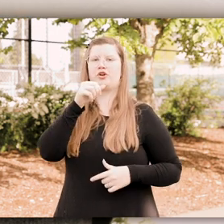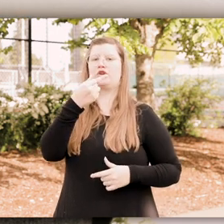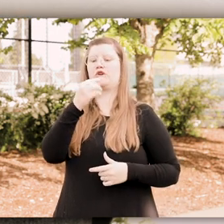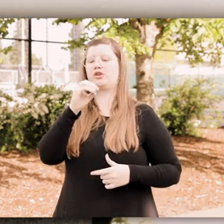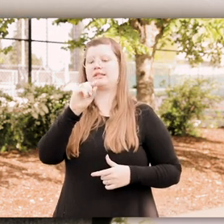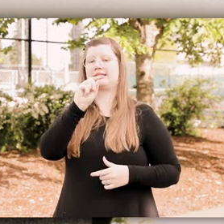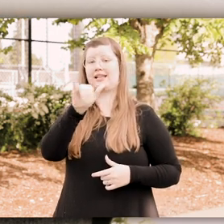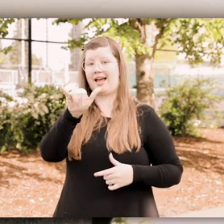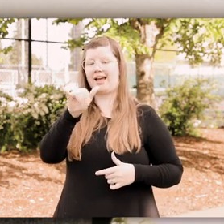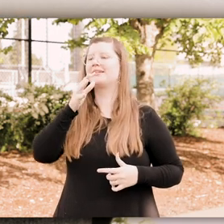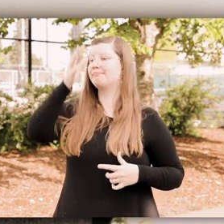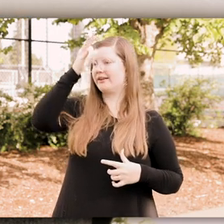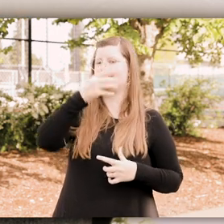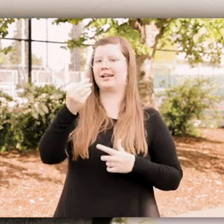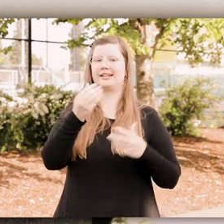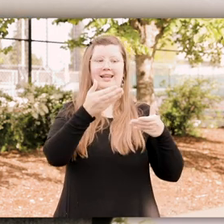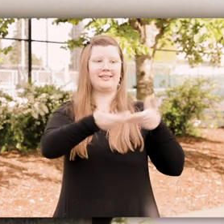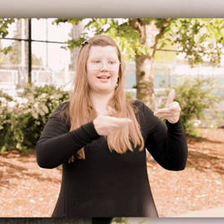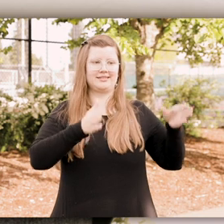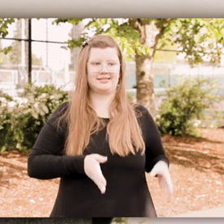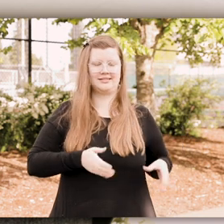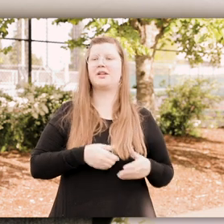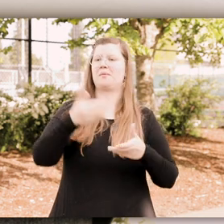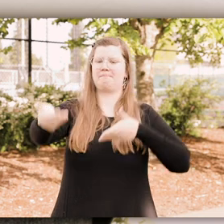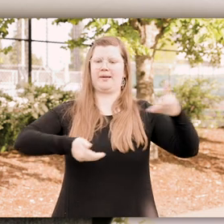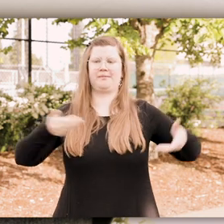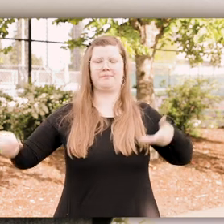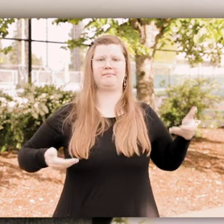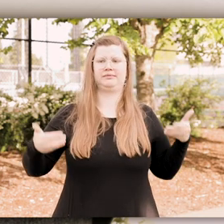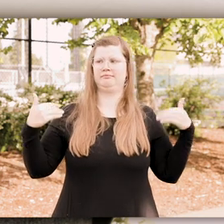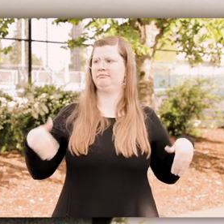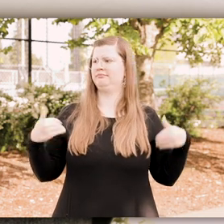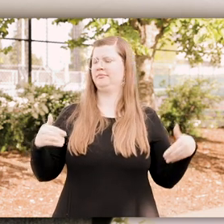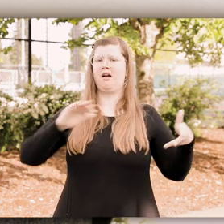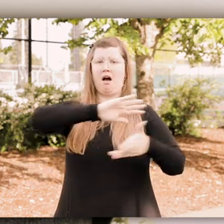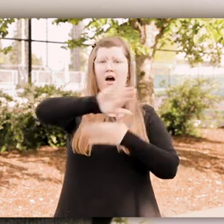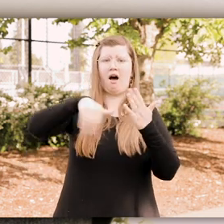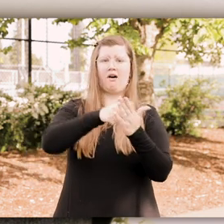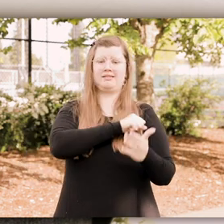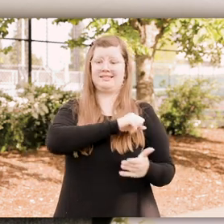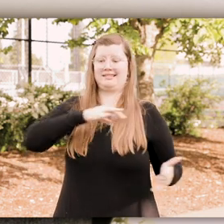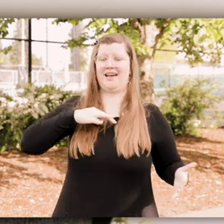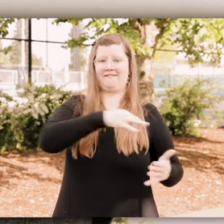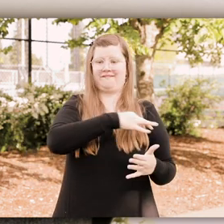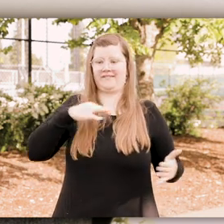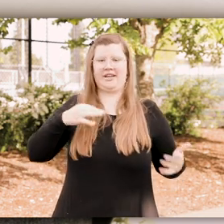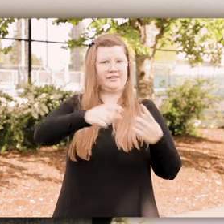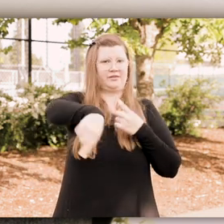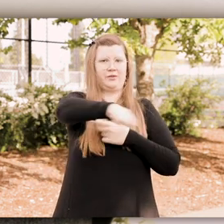guests. Welcome to the large number of Edmonds Woodway faculty who are retiring with this